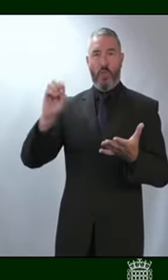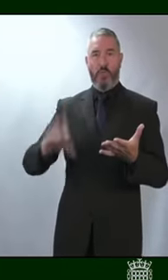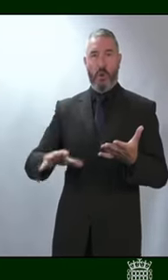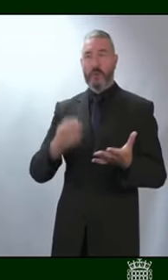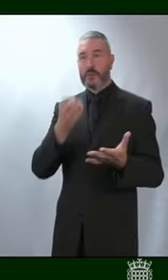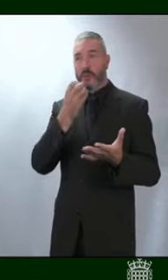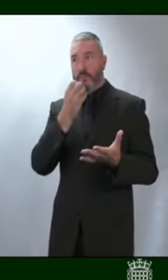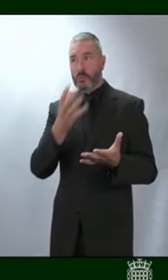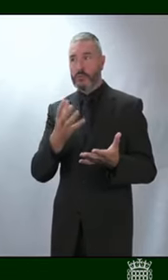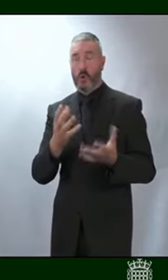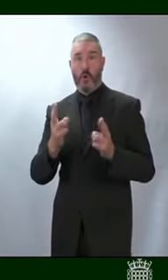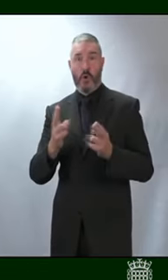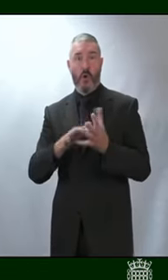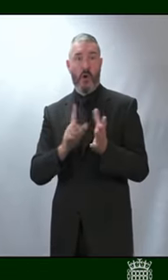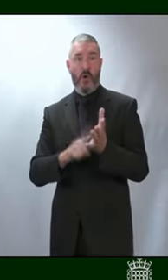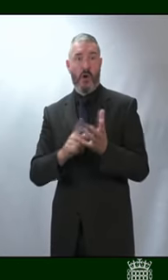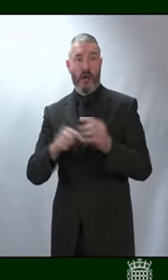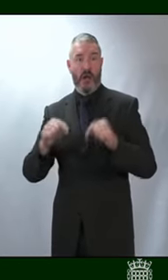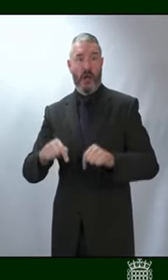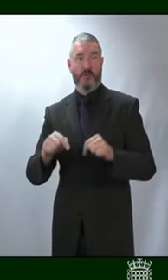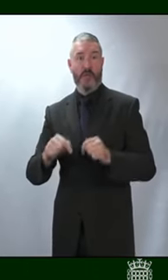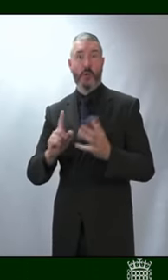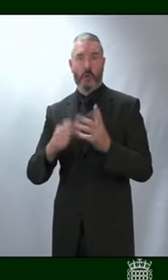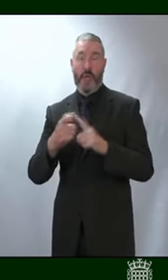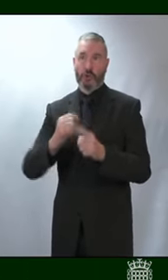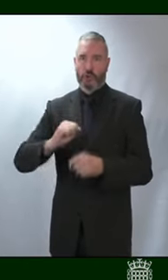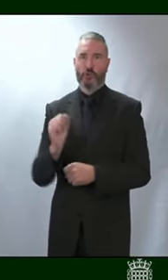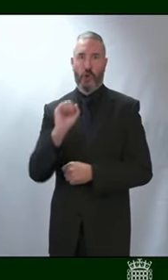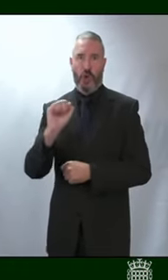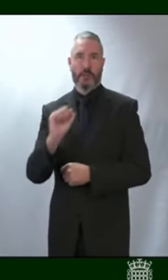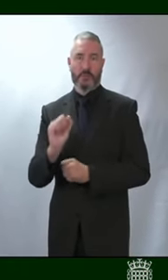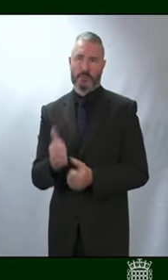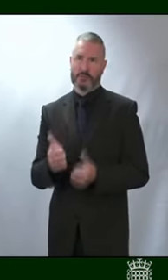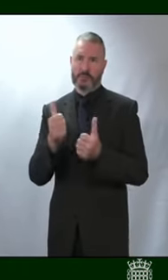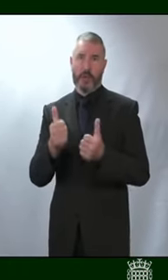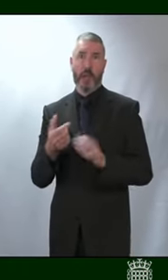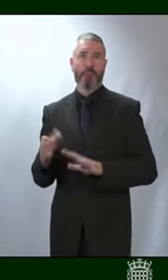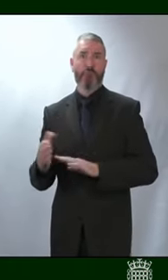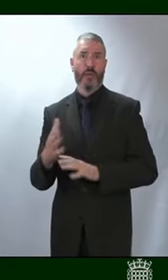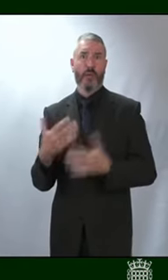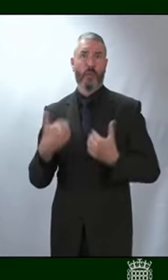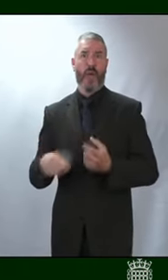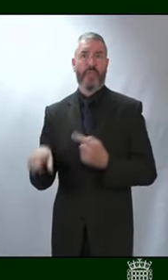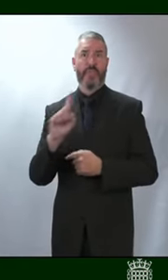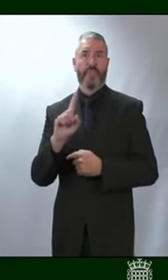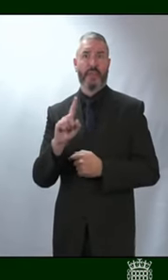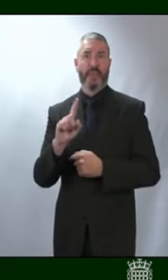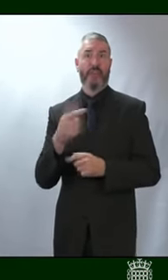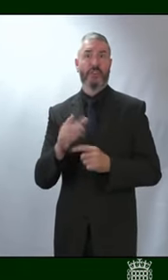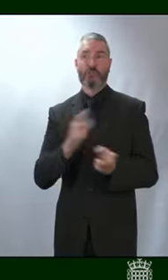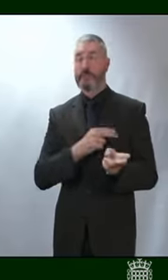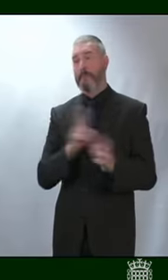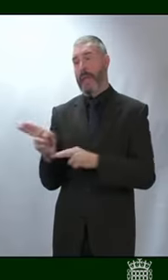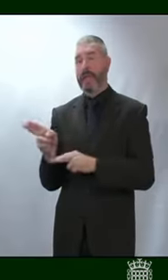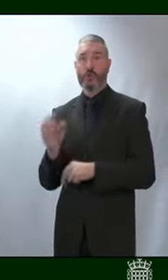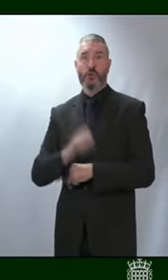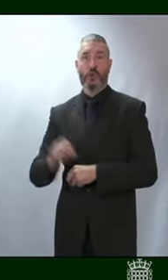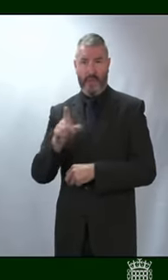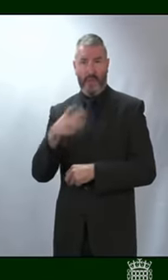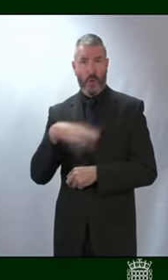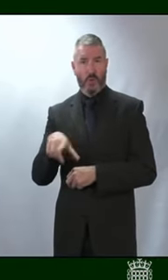glistening haul of the UK's or Scotland's spectacular marine wealth. Hand our fisheries straight back. Hand